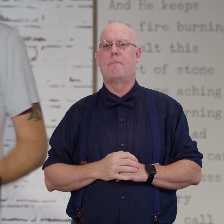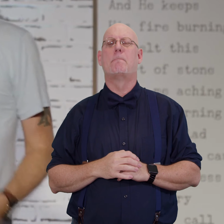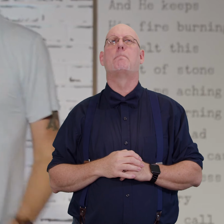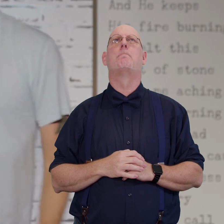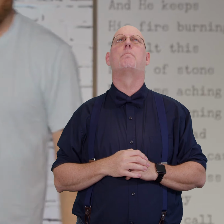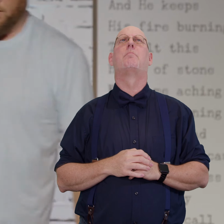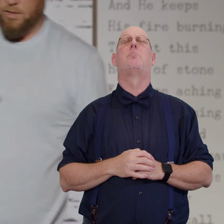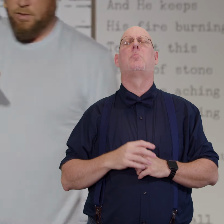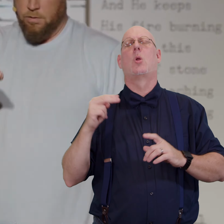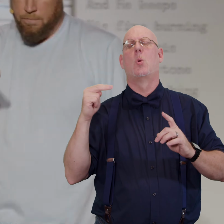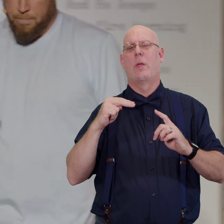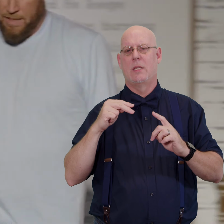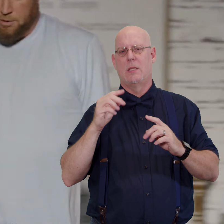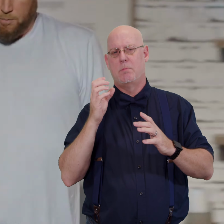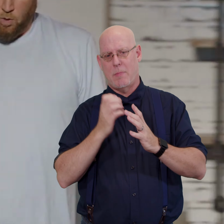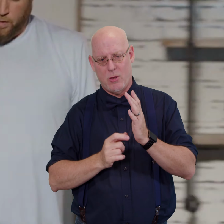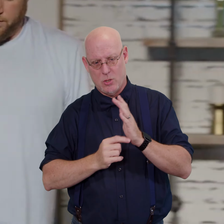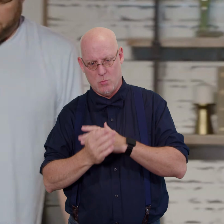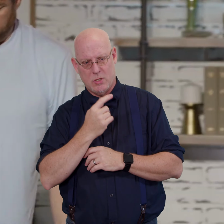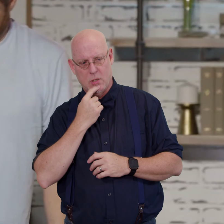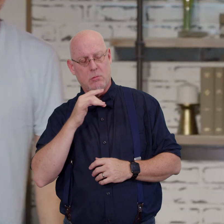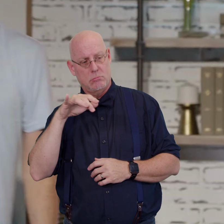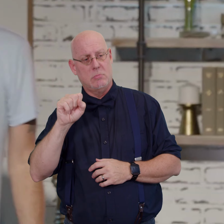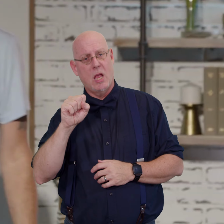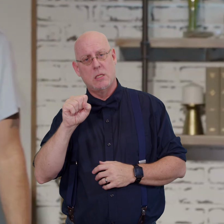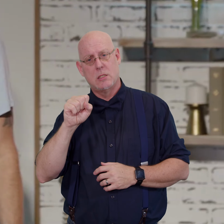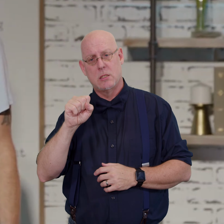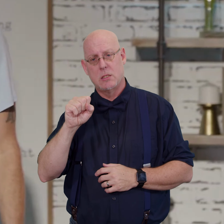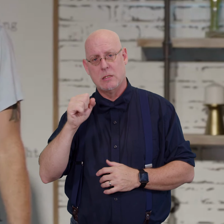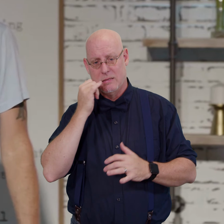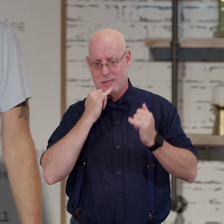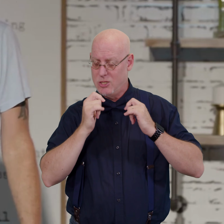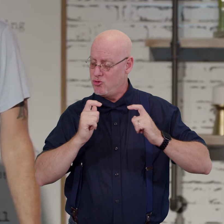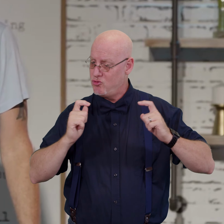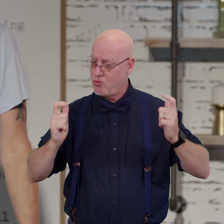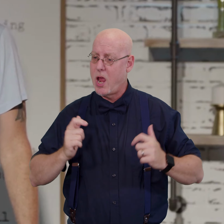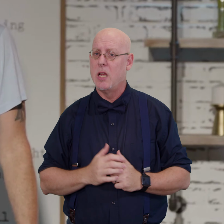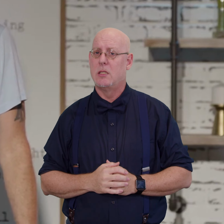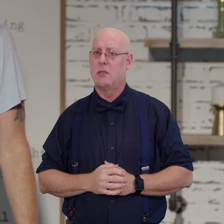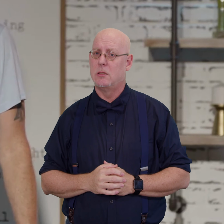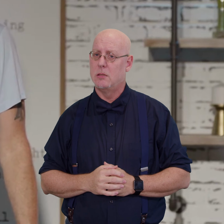So as we look at this passage this morning, we can say, yes, the sin is great,